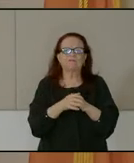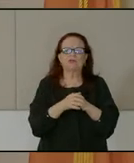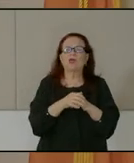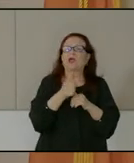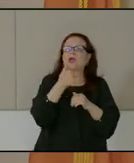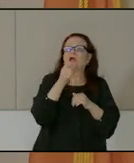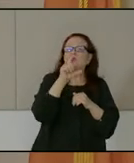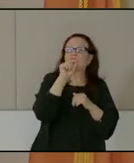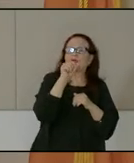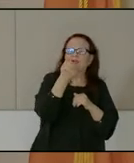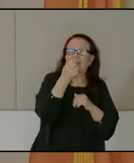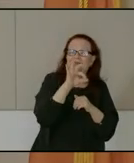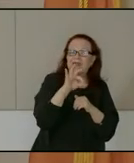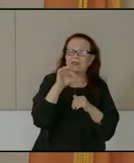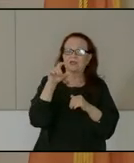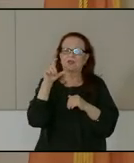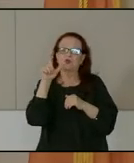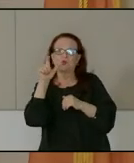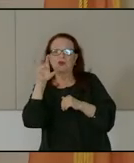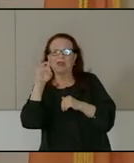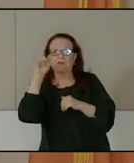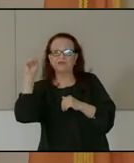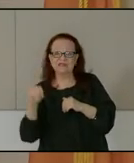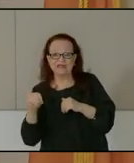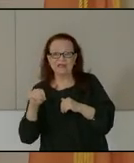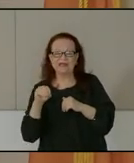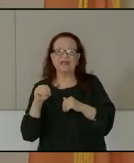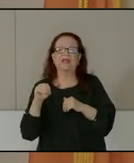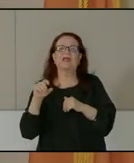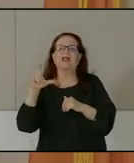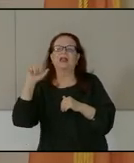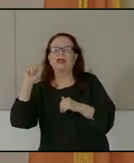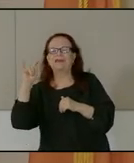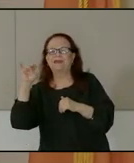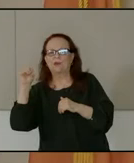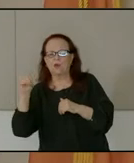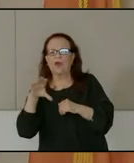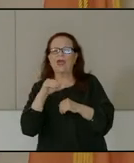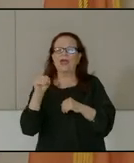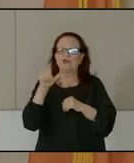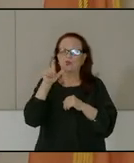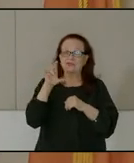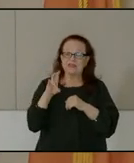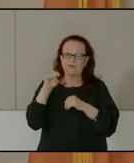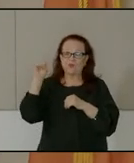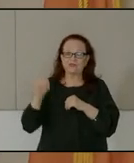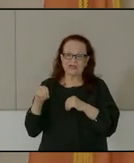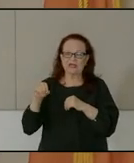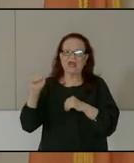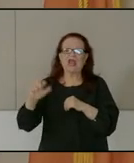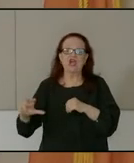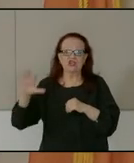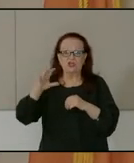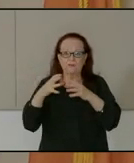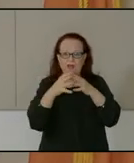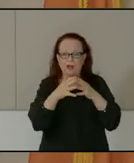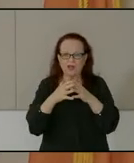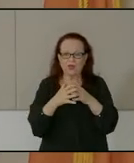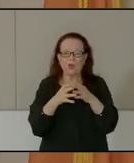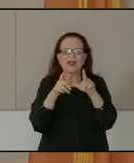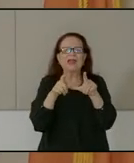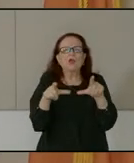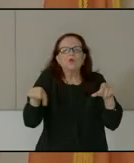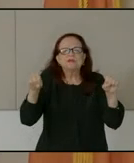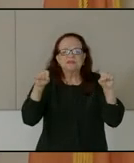of Latino immigrant households and 27% of Asian American immigrant households were